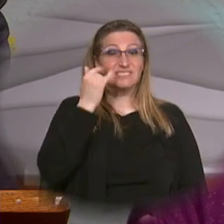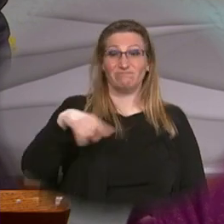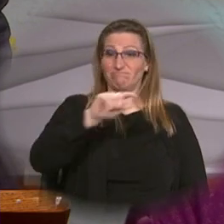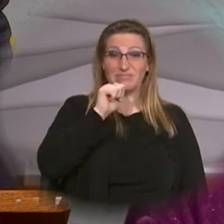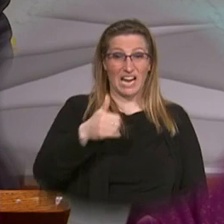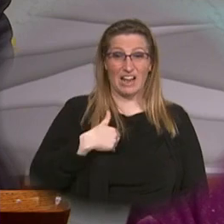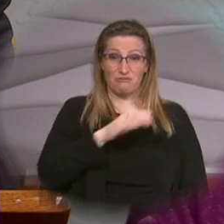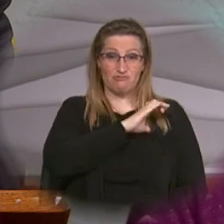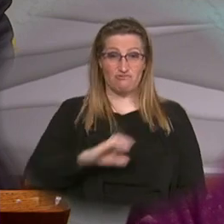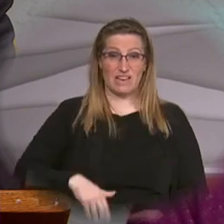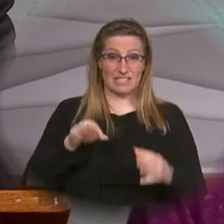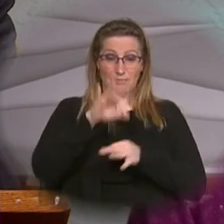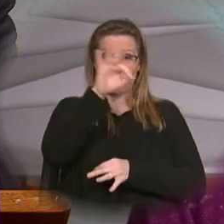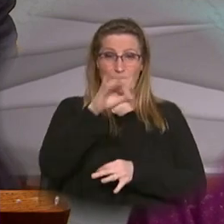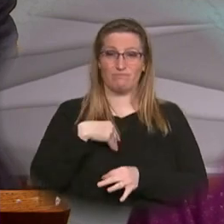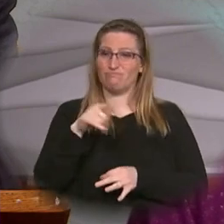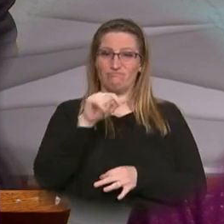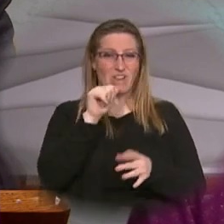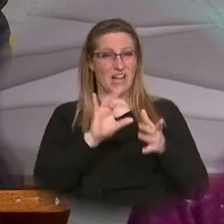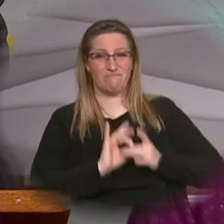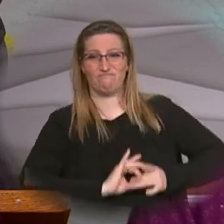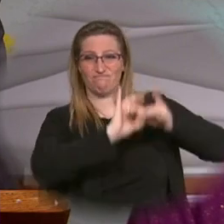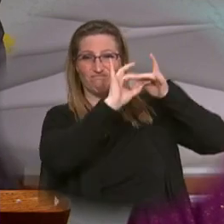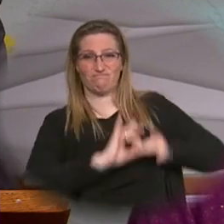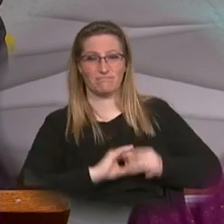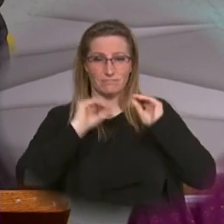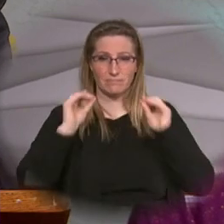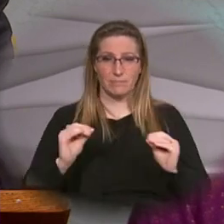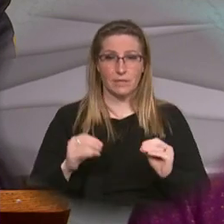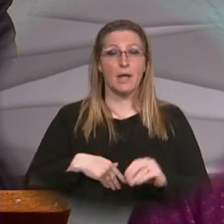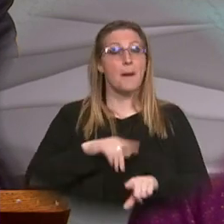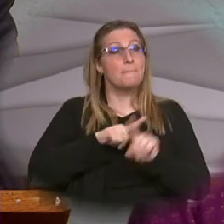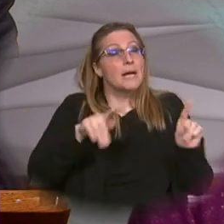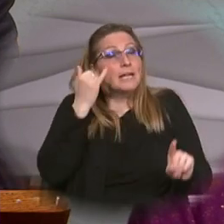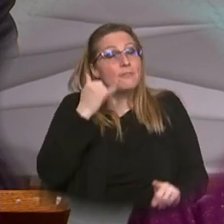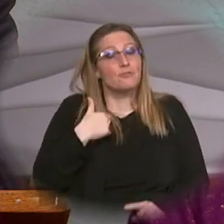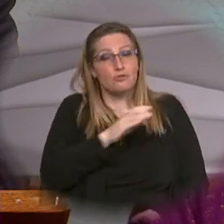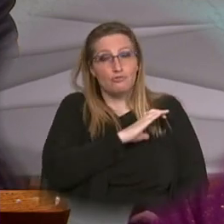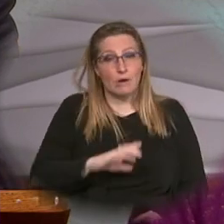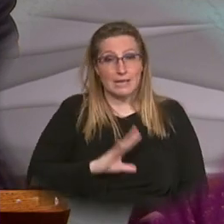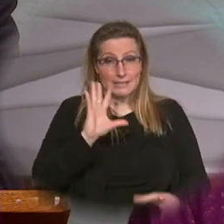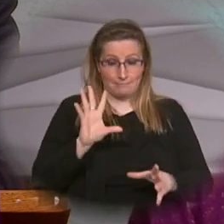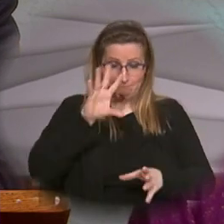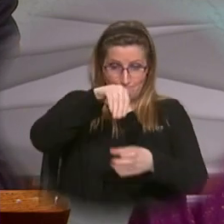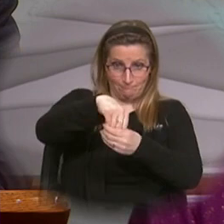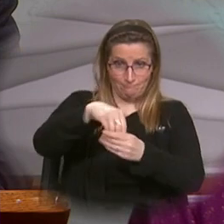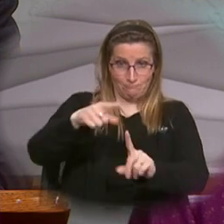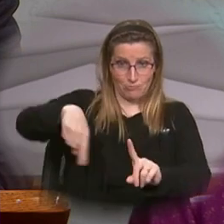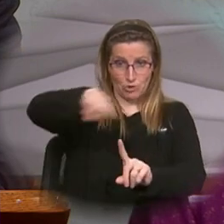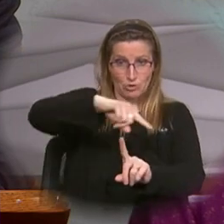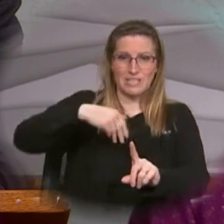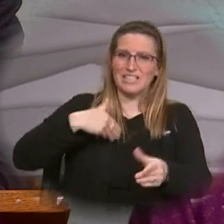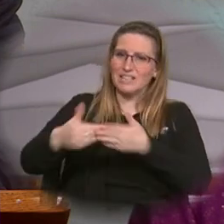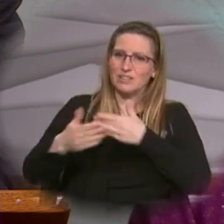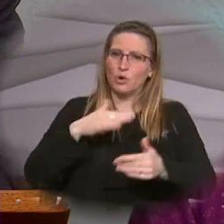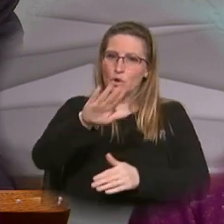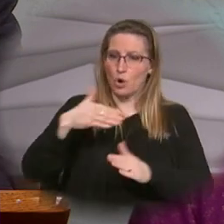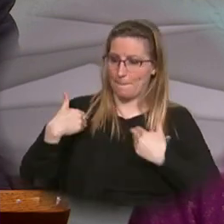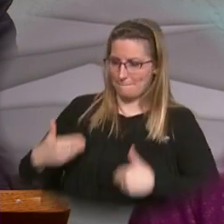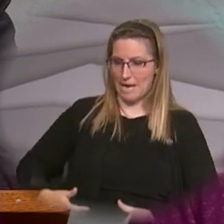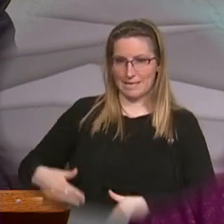Christ does not belong to him but if Christ is in you although the body is dead because of sin